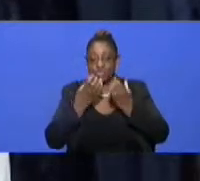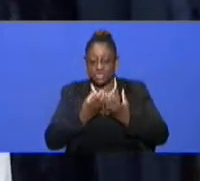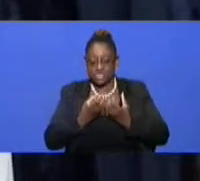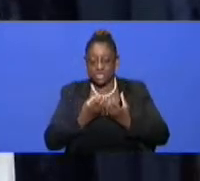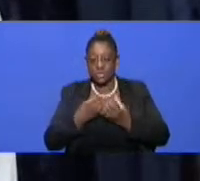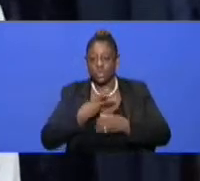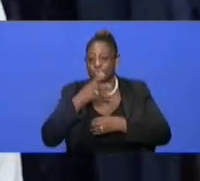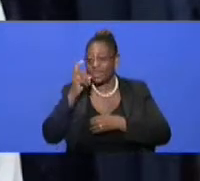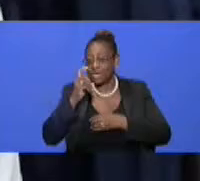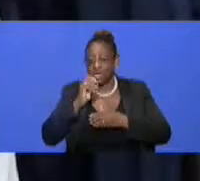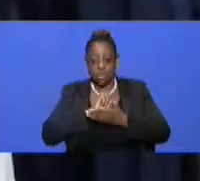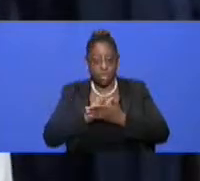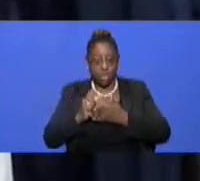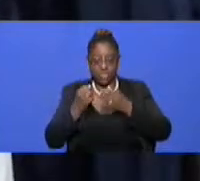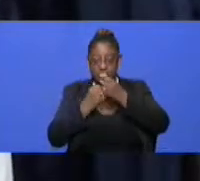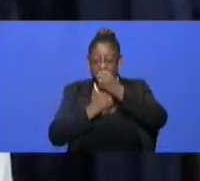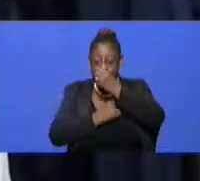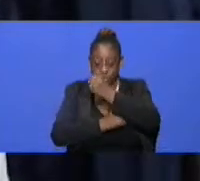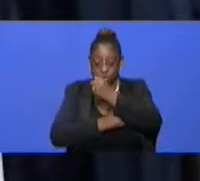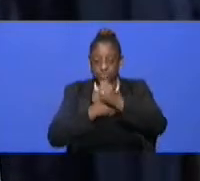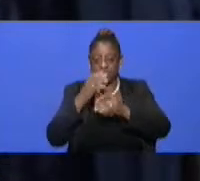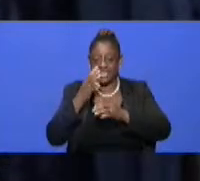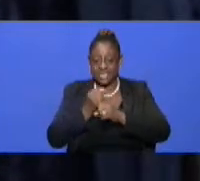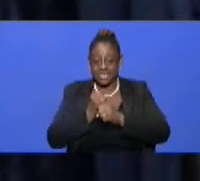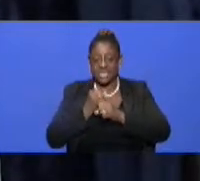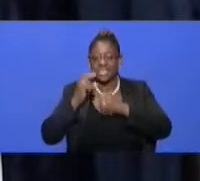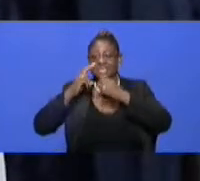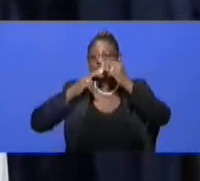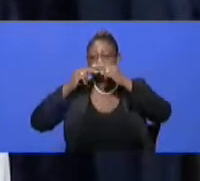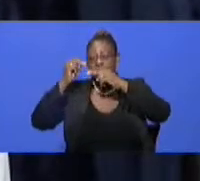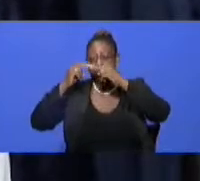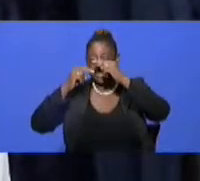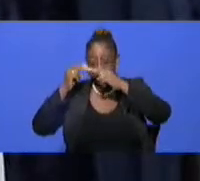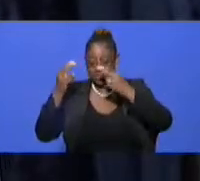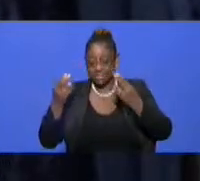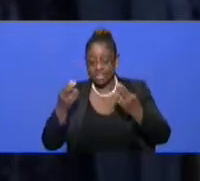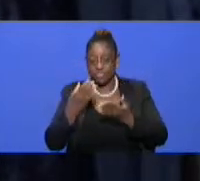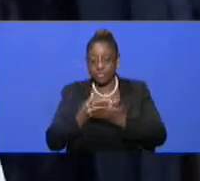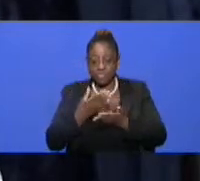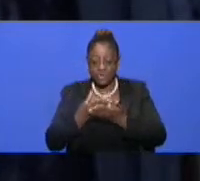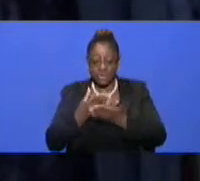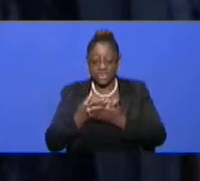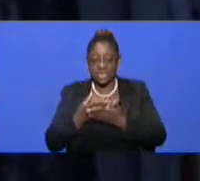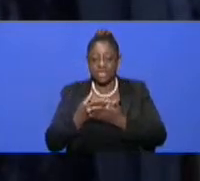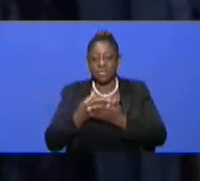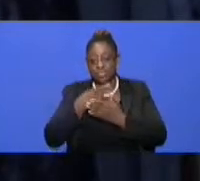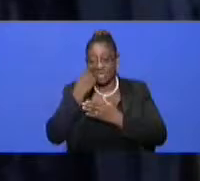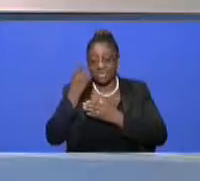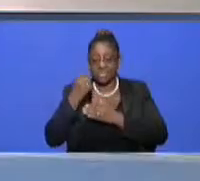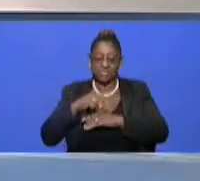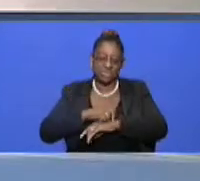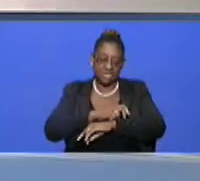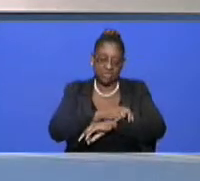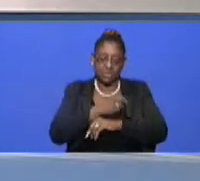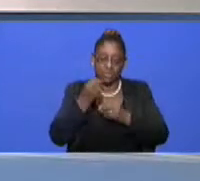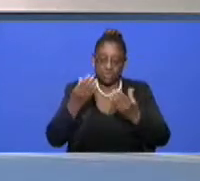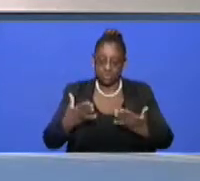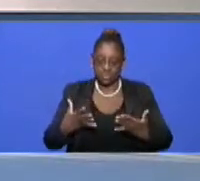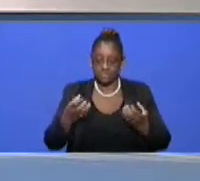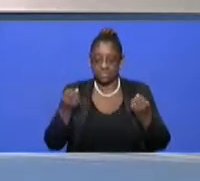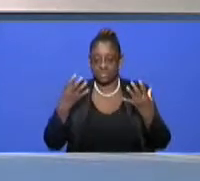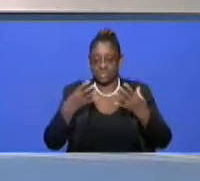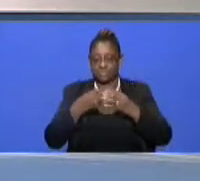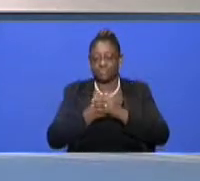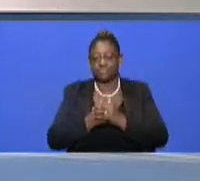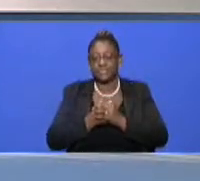support we can get, especially to build back up our funding sources as we recover from the pandemic. As